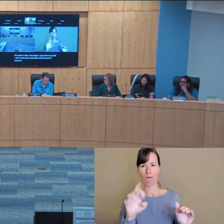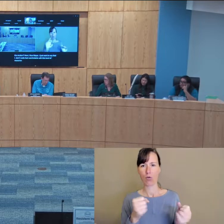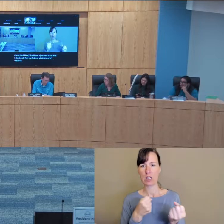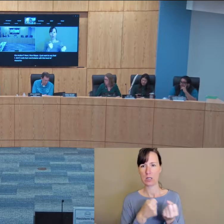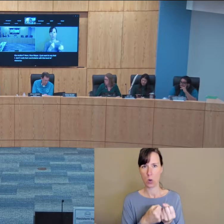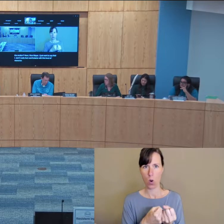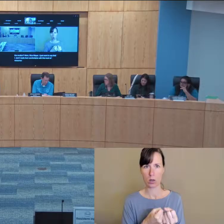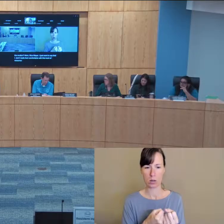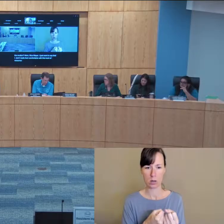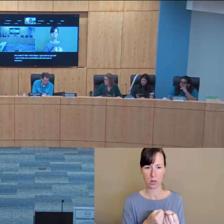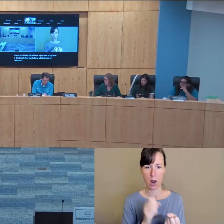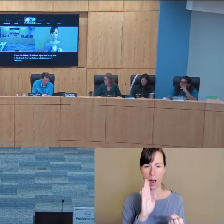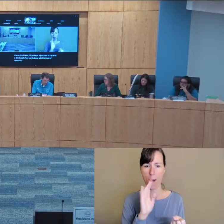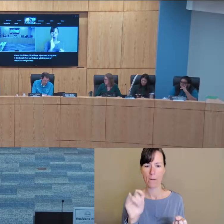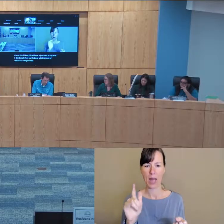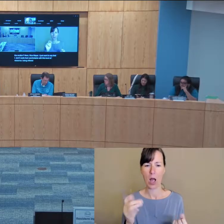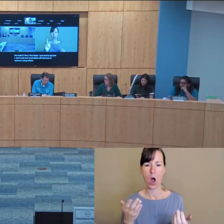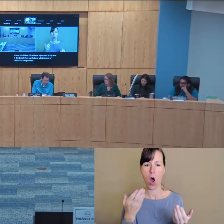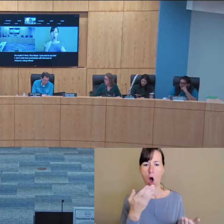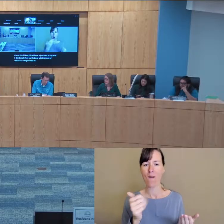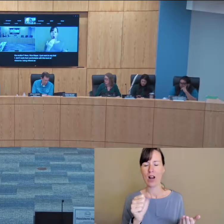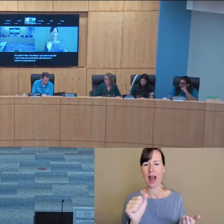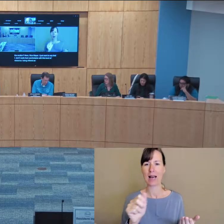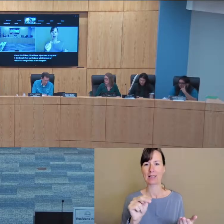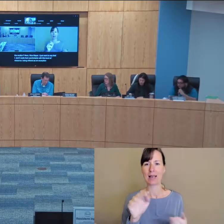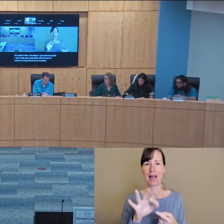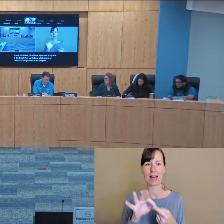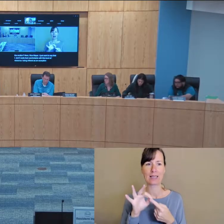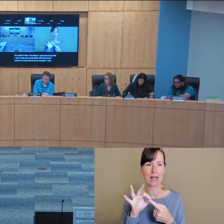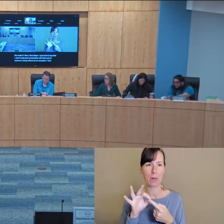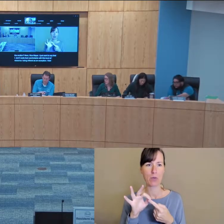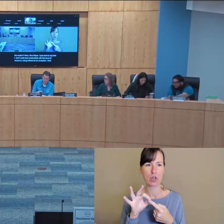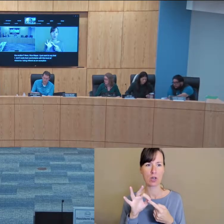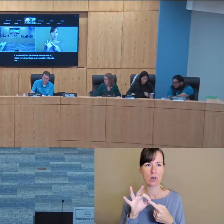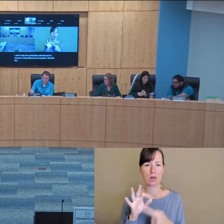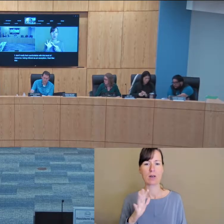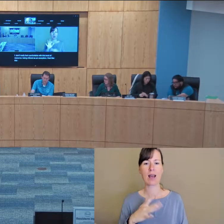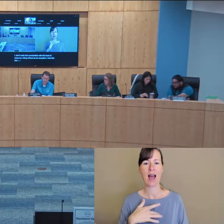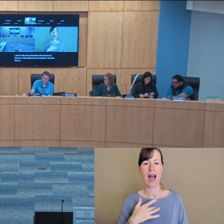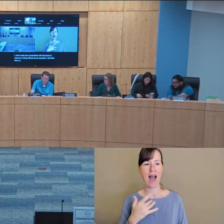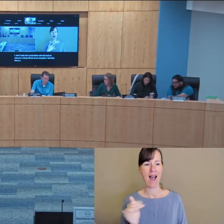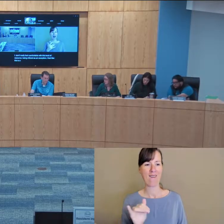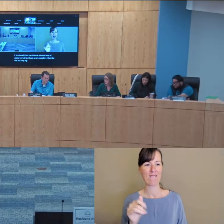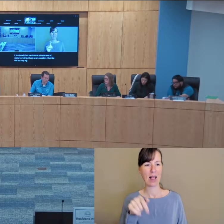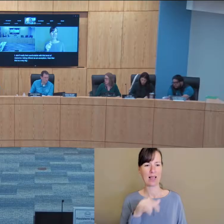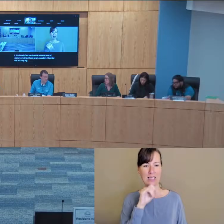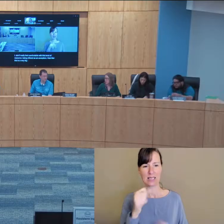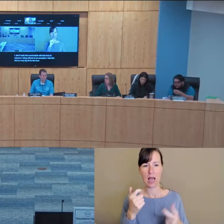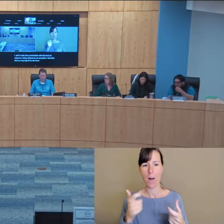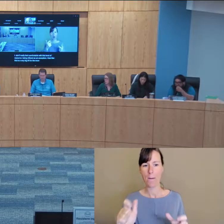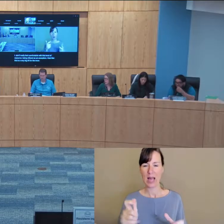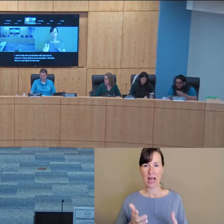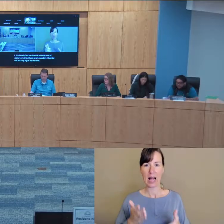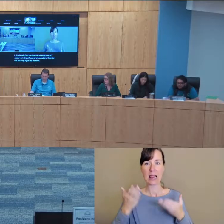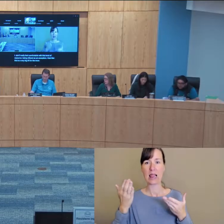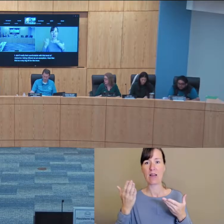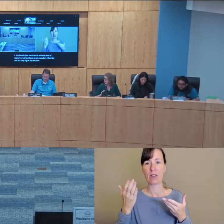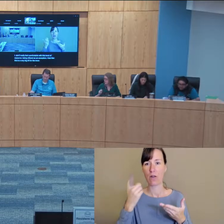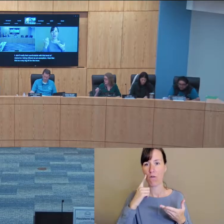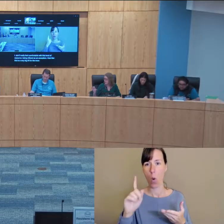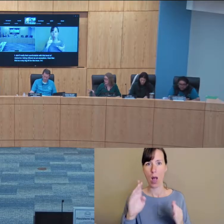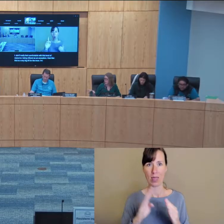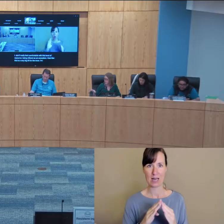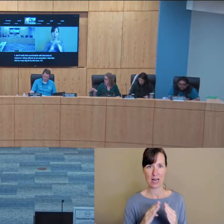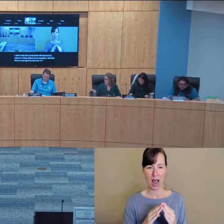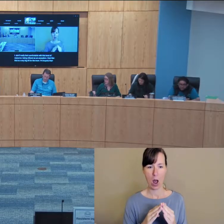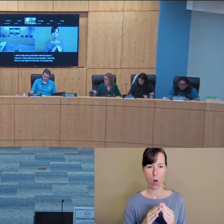being offered as an exception. I feel like this is a very big lift for the town. I'm hopeful that